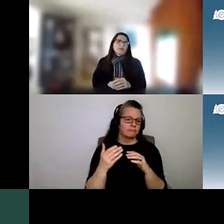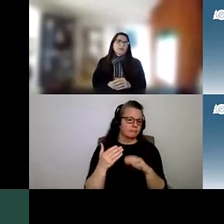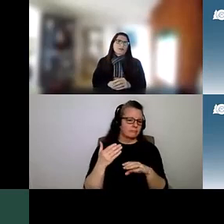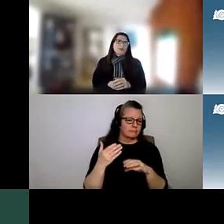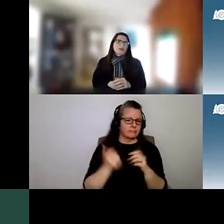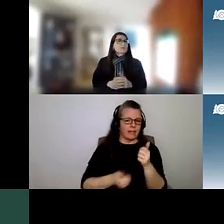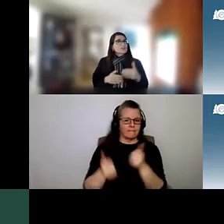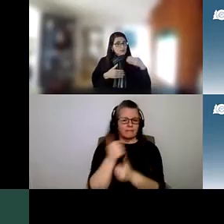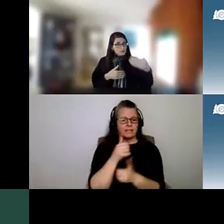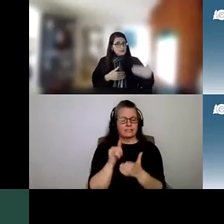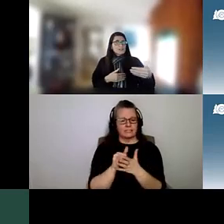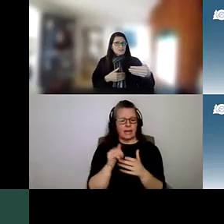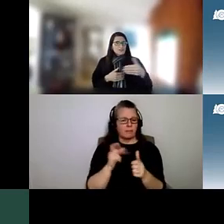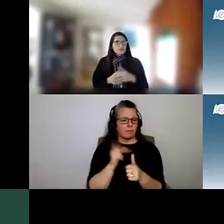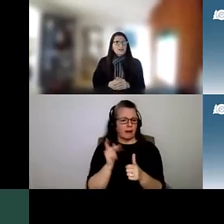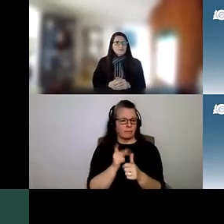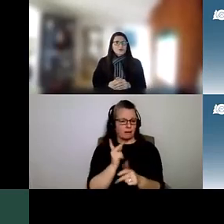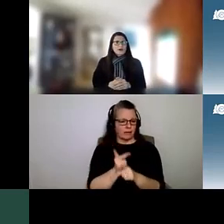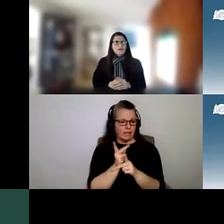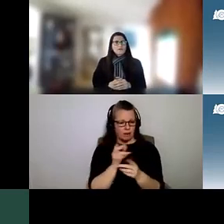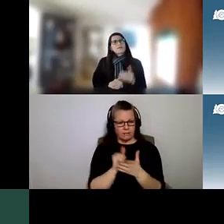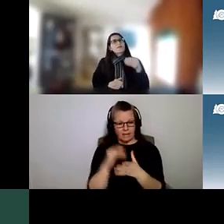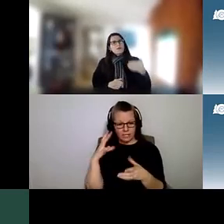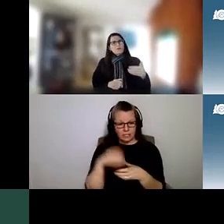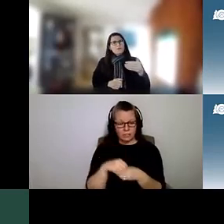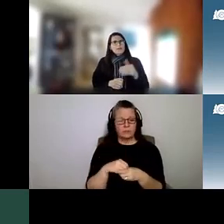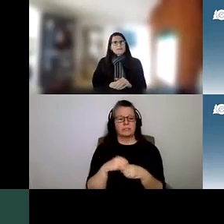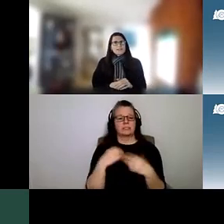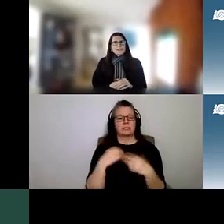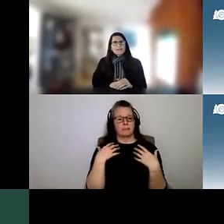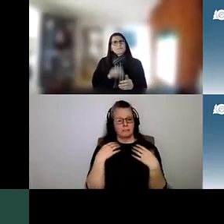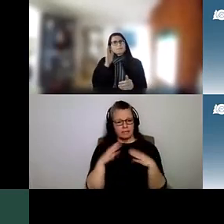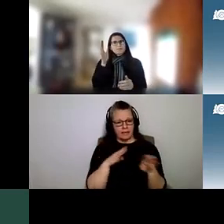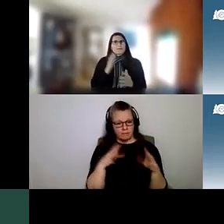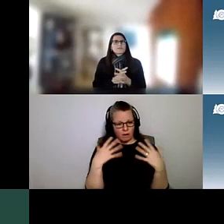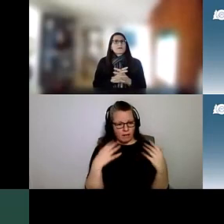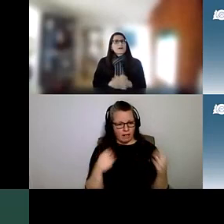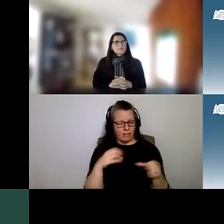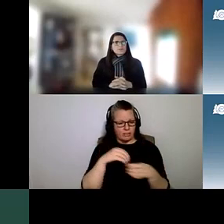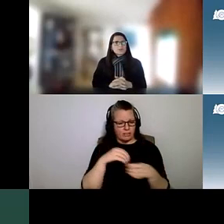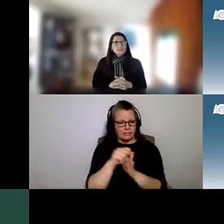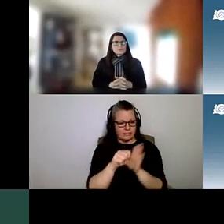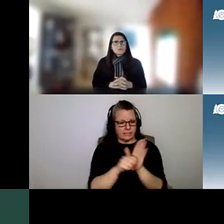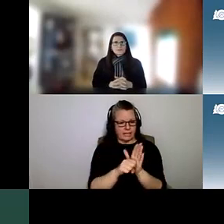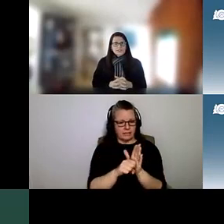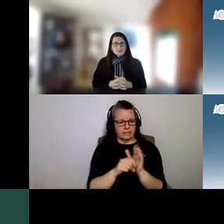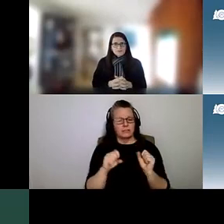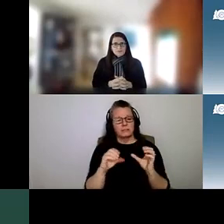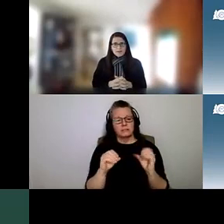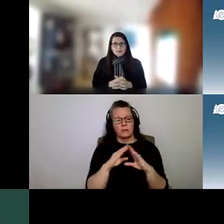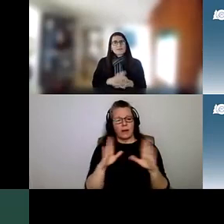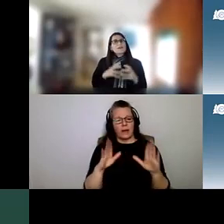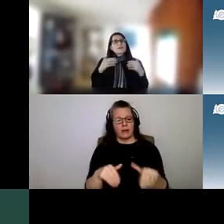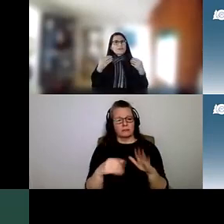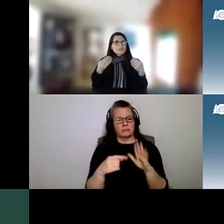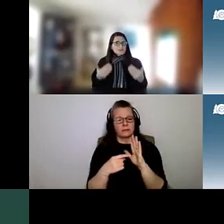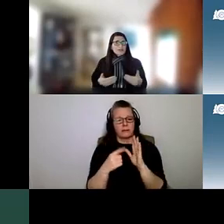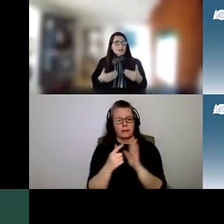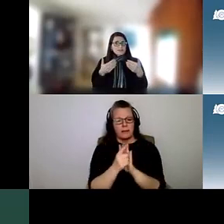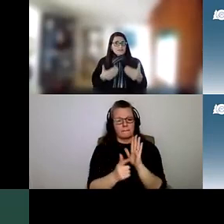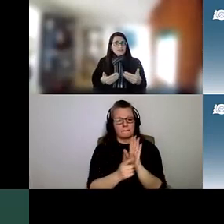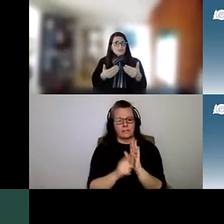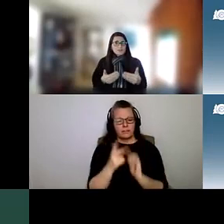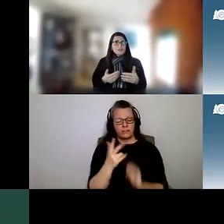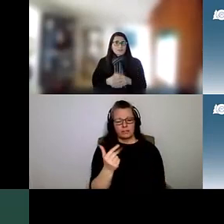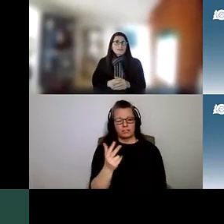advanced primary care, which includes integrated behavioral health within the state. So House Bill 22-1325 It